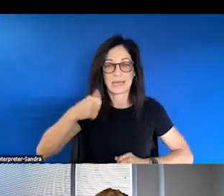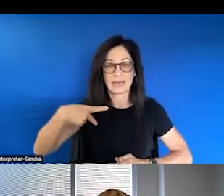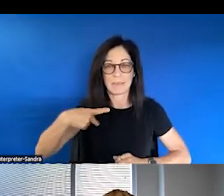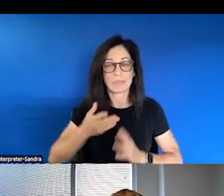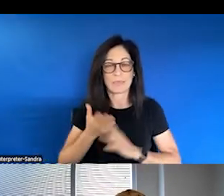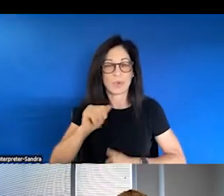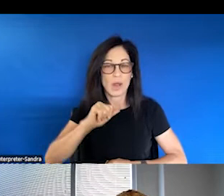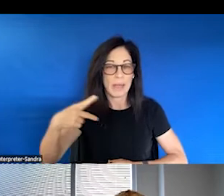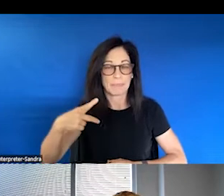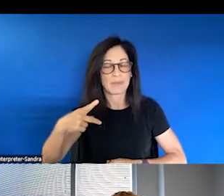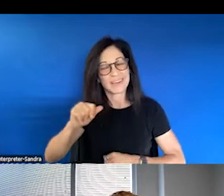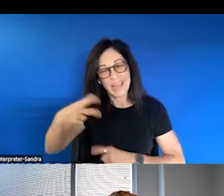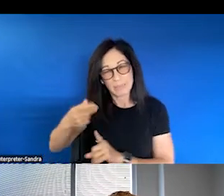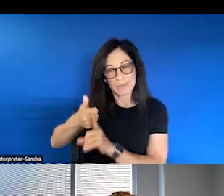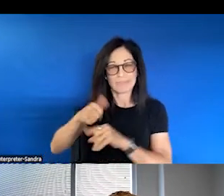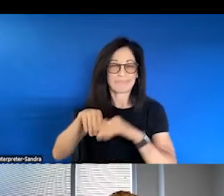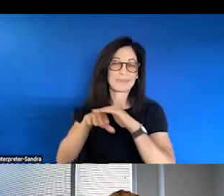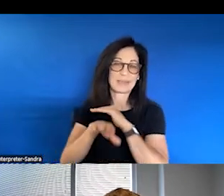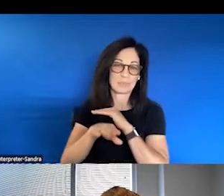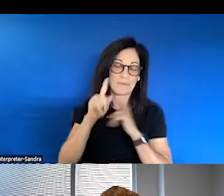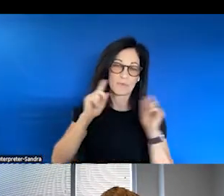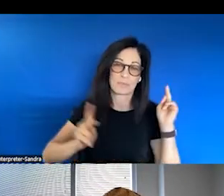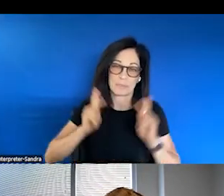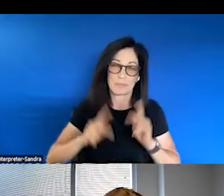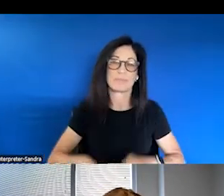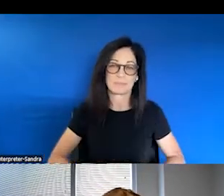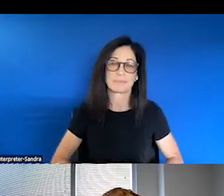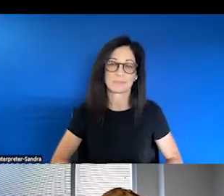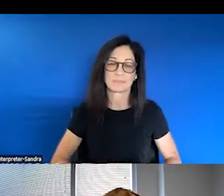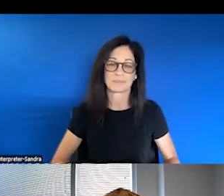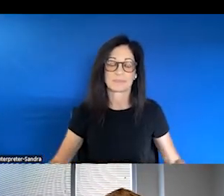an accessible app to folks.